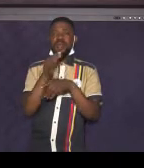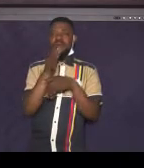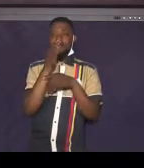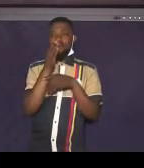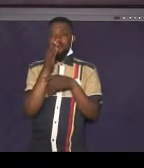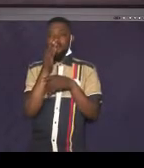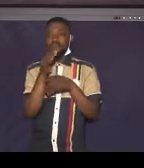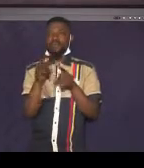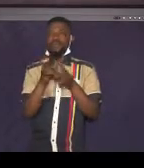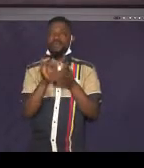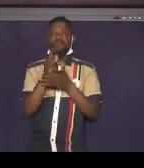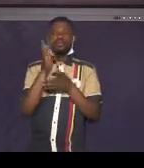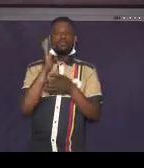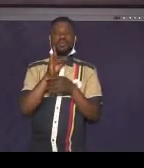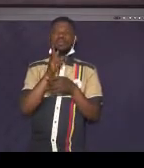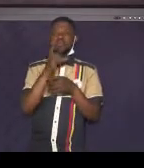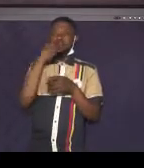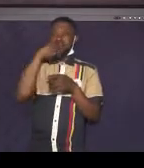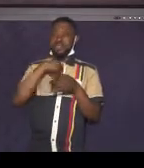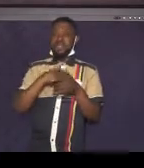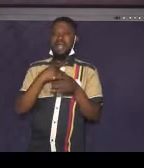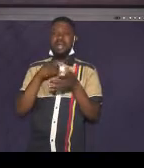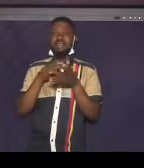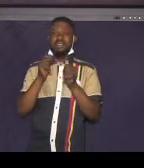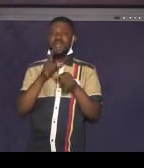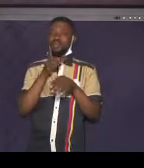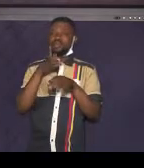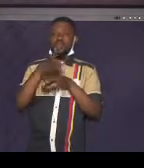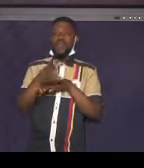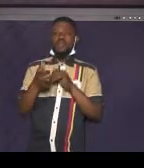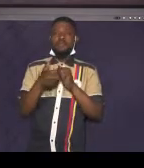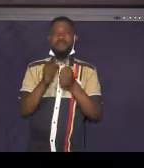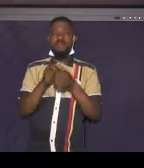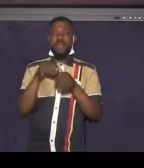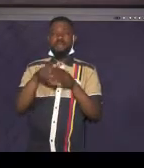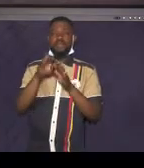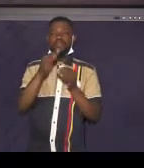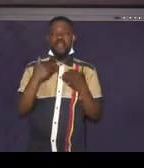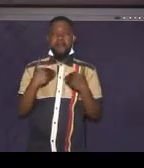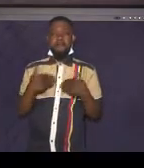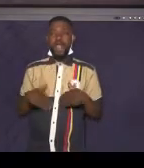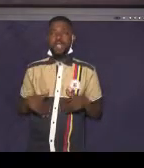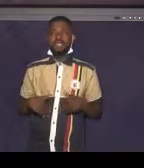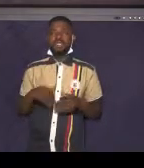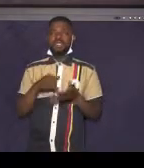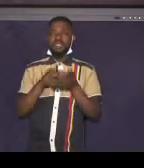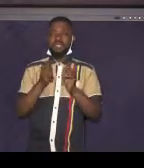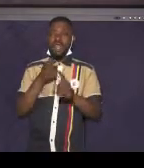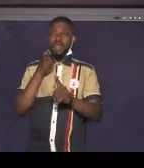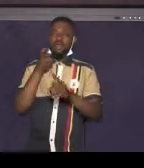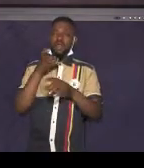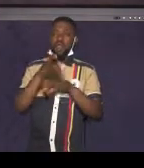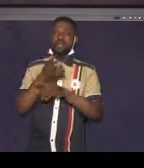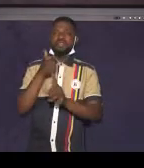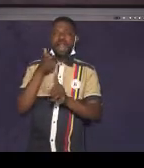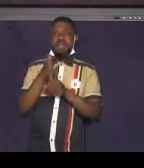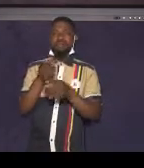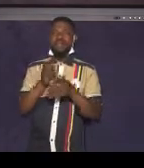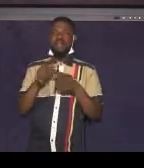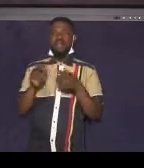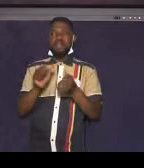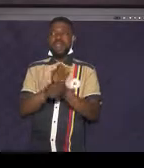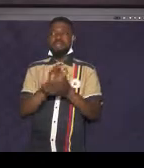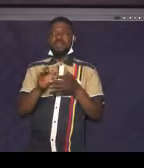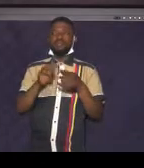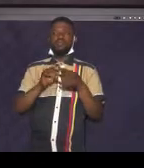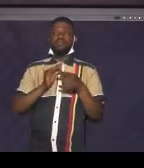or spoiled food. So consumption of expired or spoiled food could cause accident, it could cause damage to our